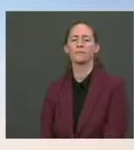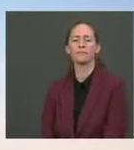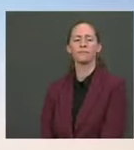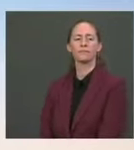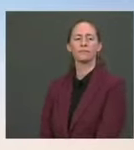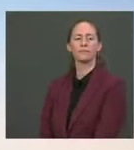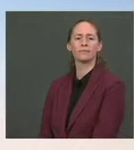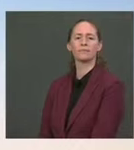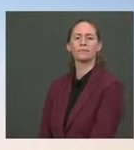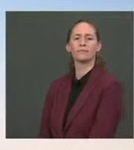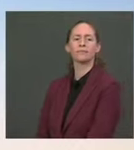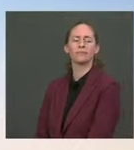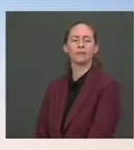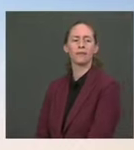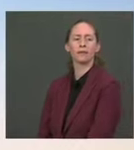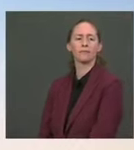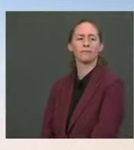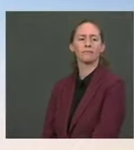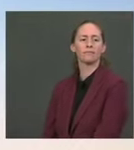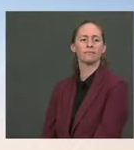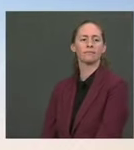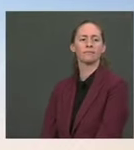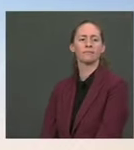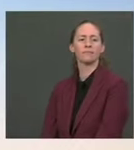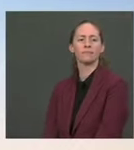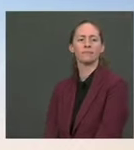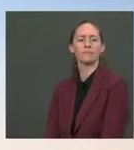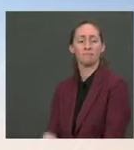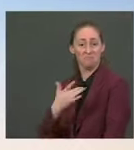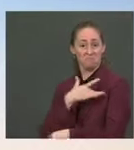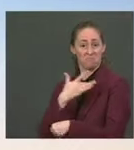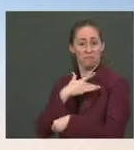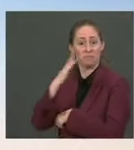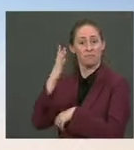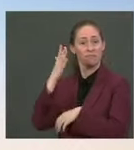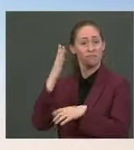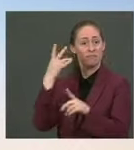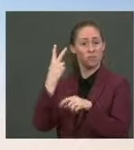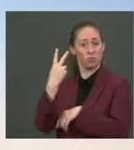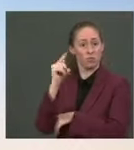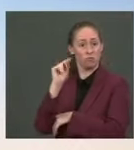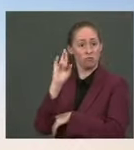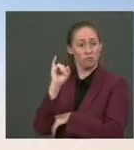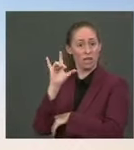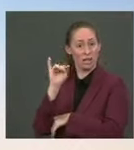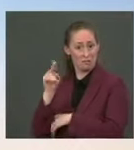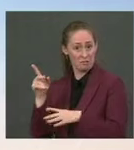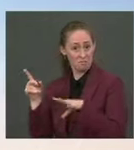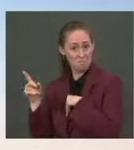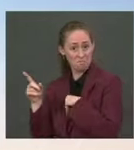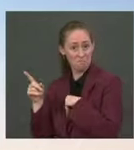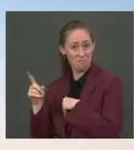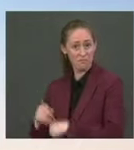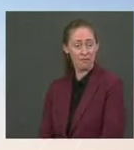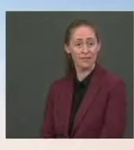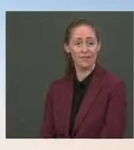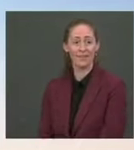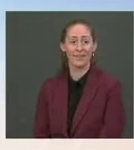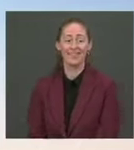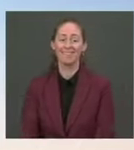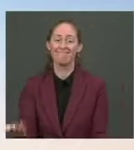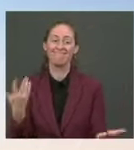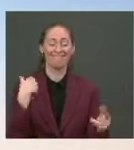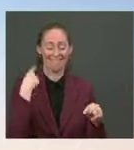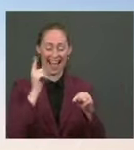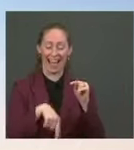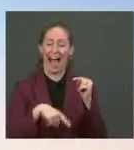at around $2 trillion. Is that somewhere the White House is comfortable with? Is that where you're trying to land this? Look, I think I'm not going to negotiate from